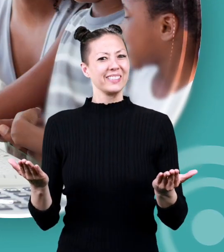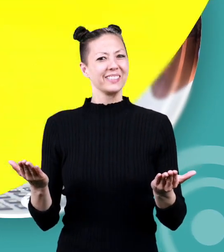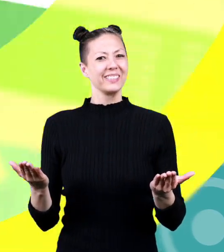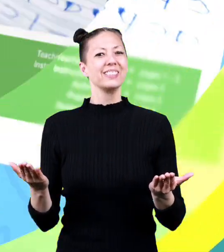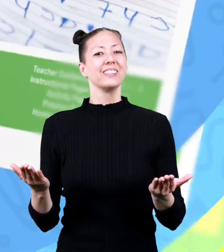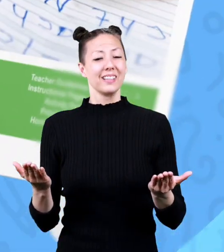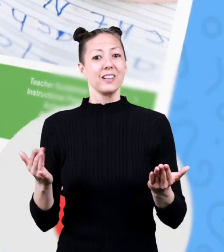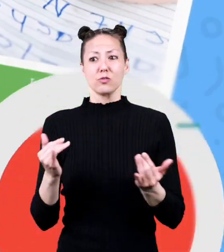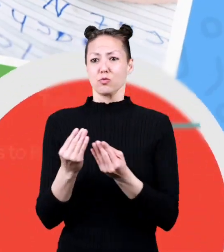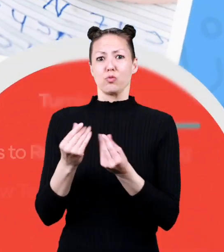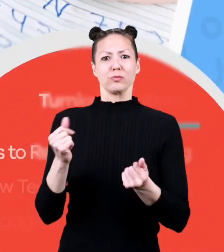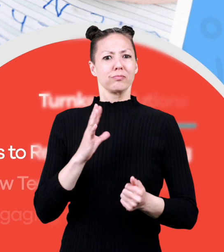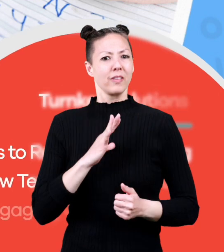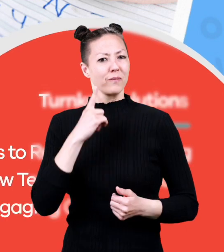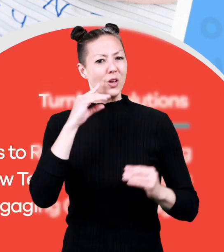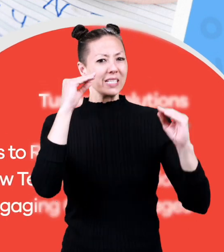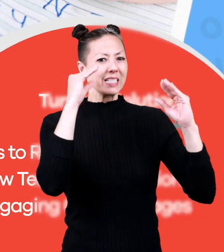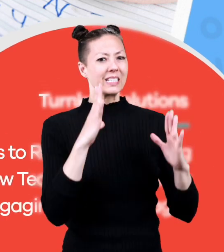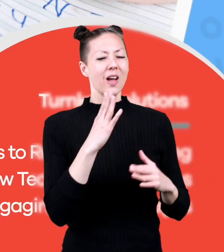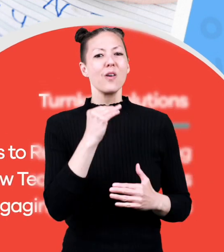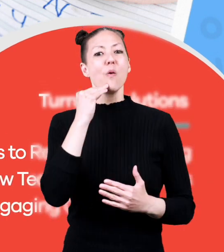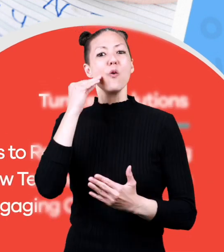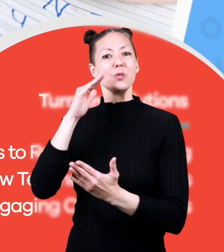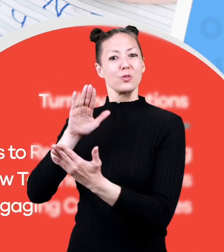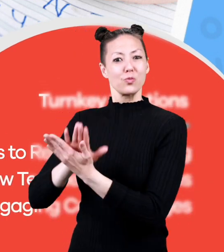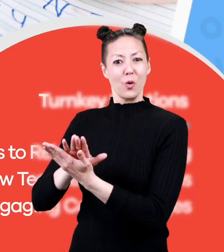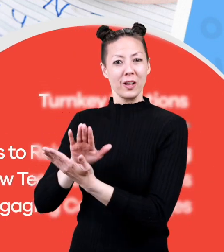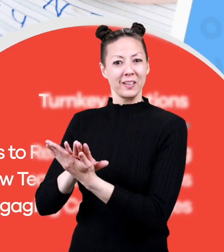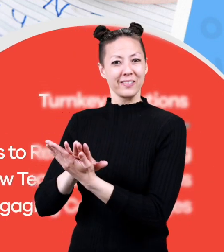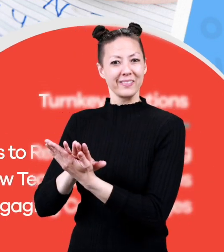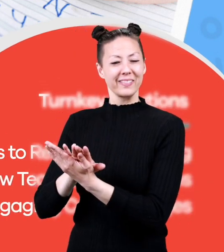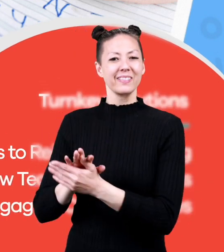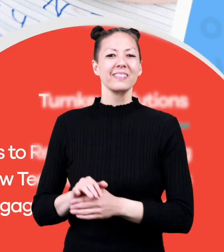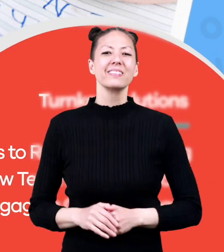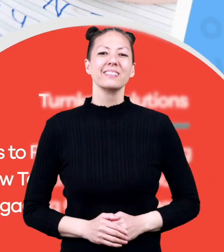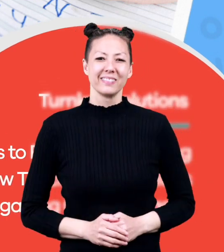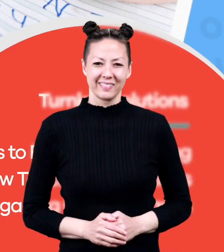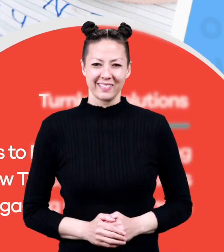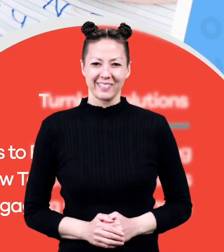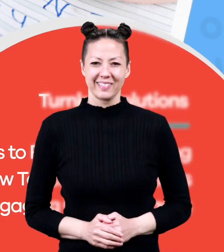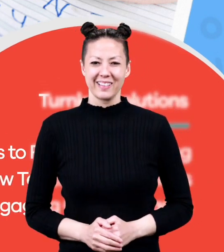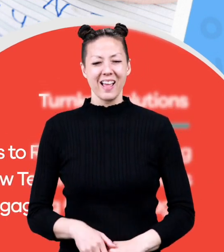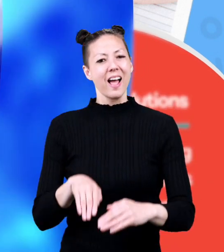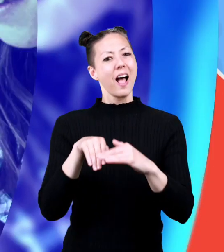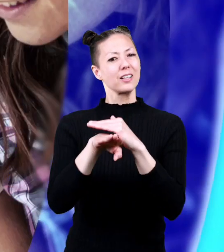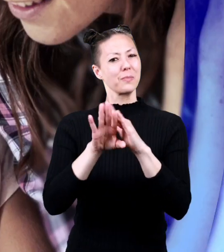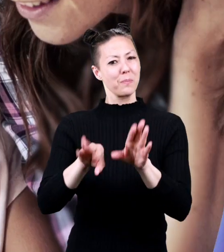resources and turnkey solutions for teachers and homeschoolers.